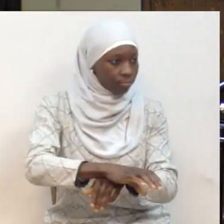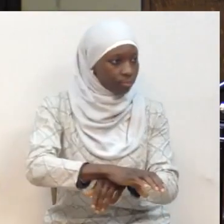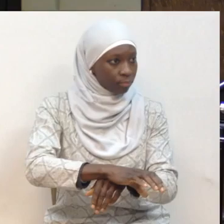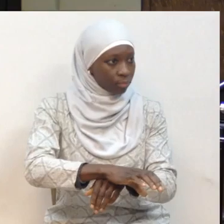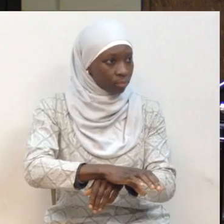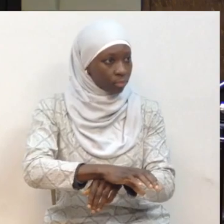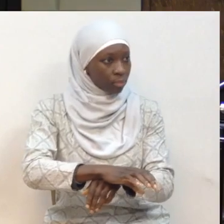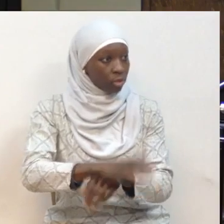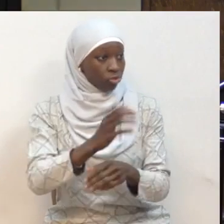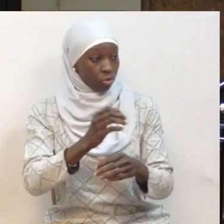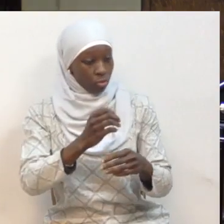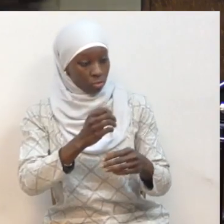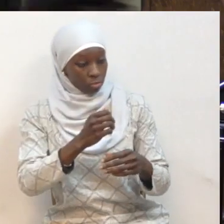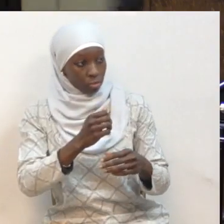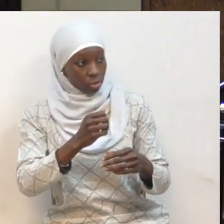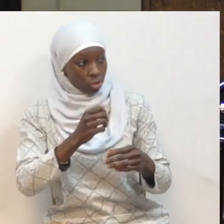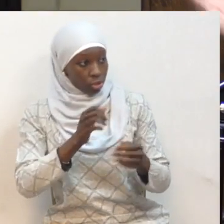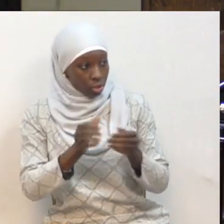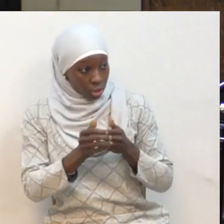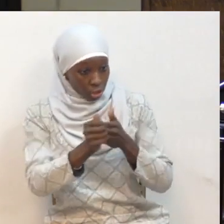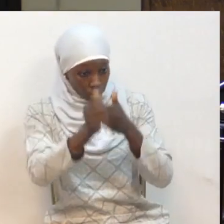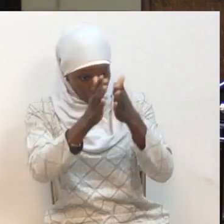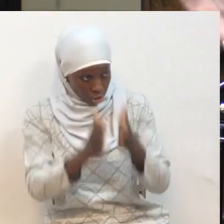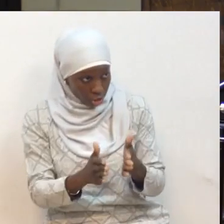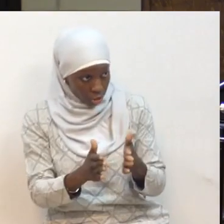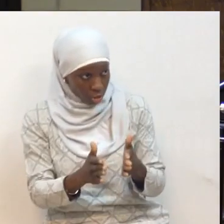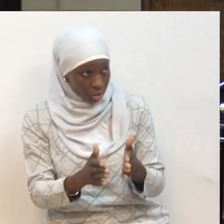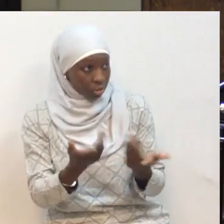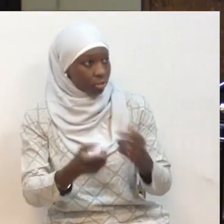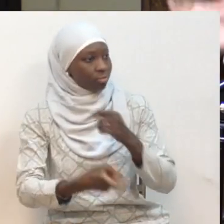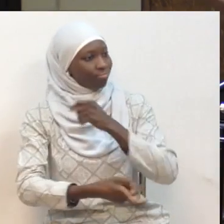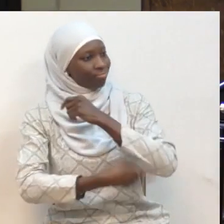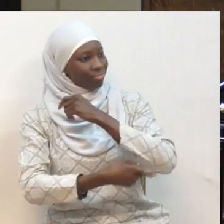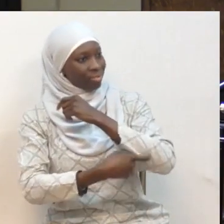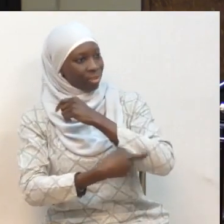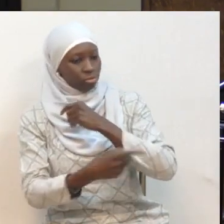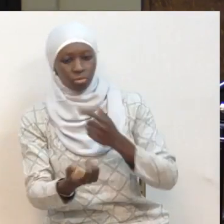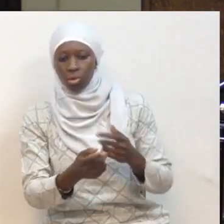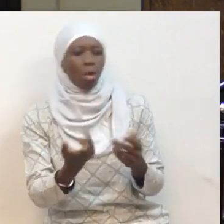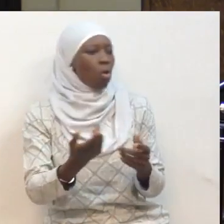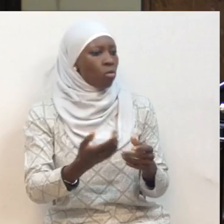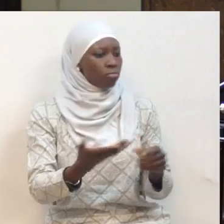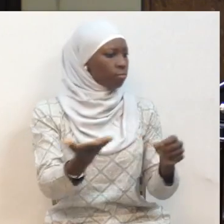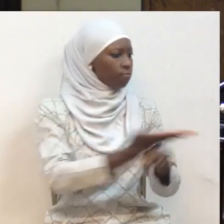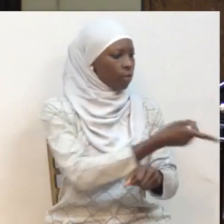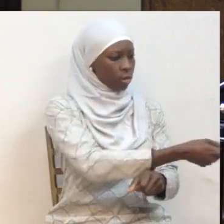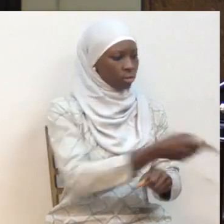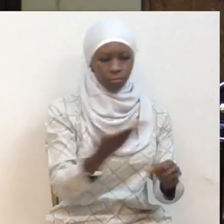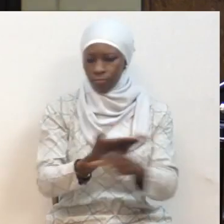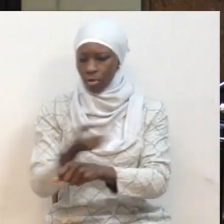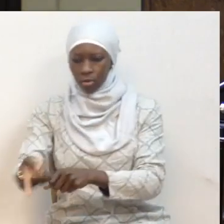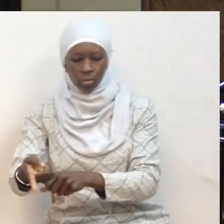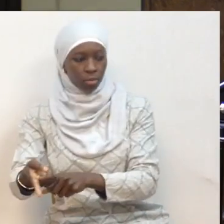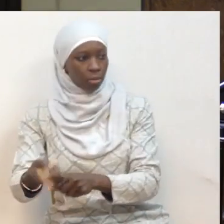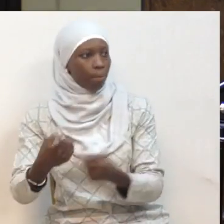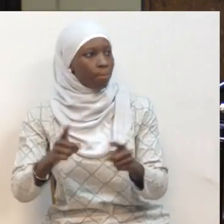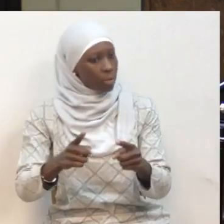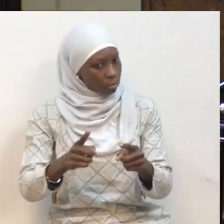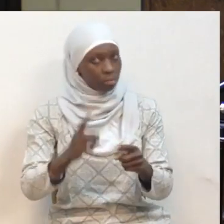the leaders tend to fire the generals and fire this and fire this. But Allah is telling him, consult